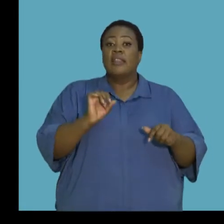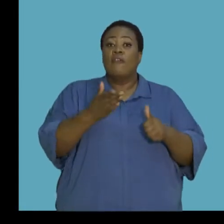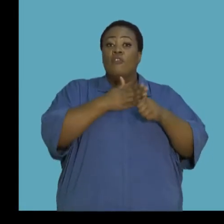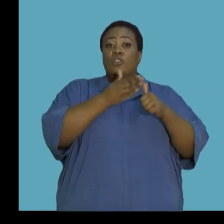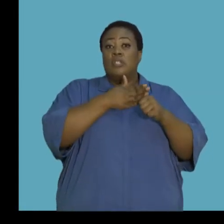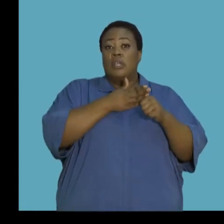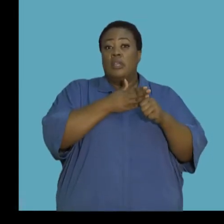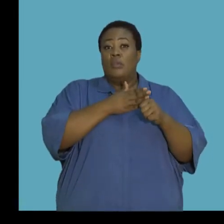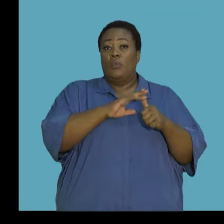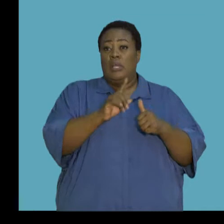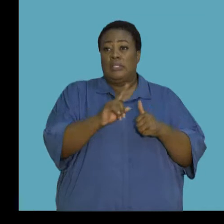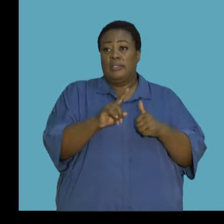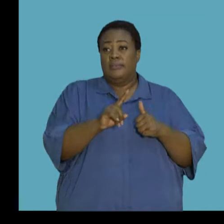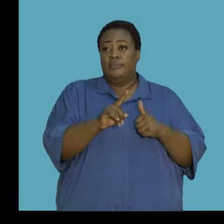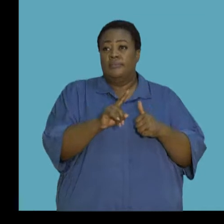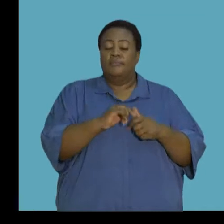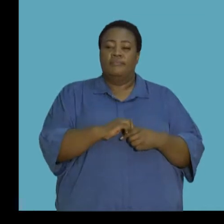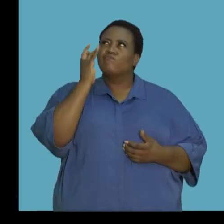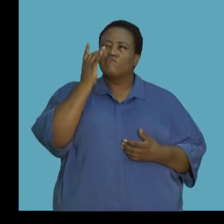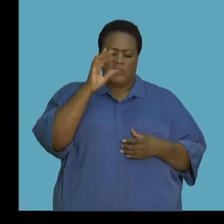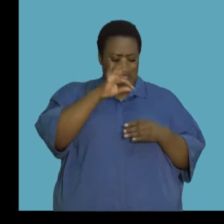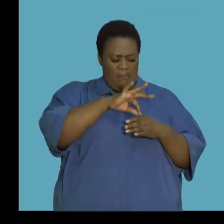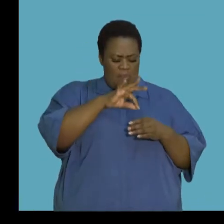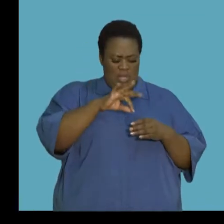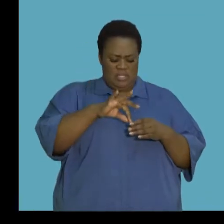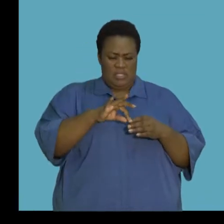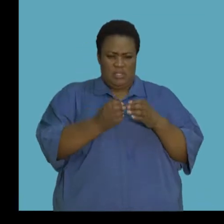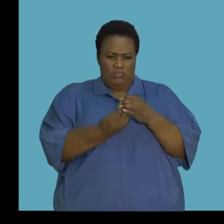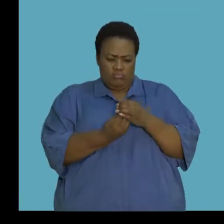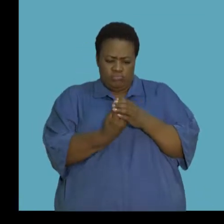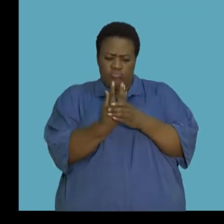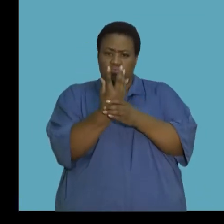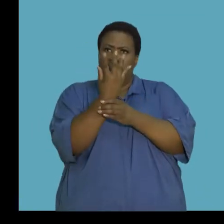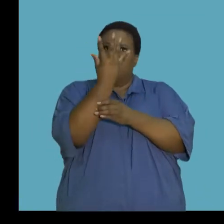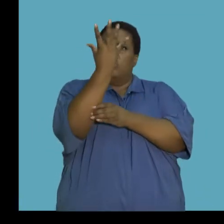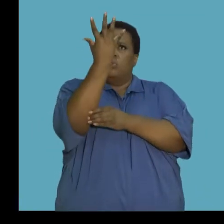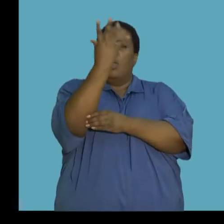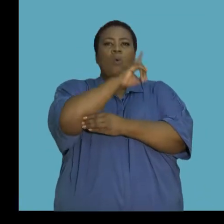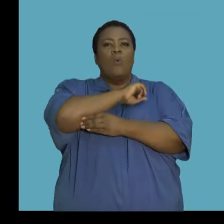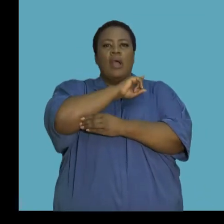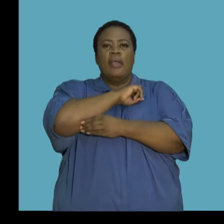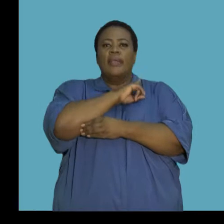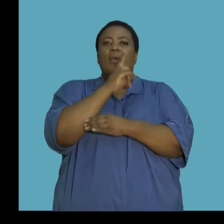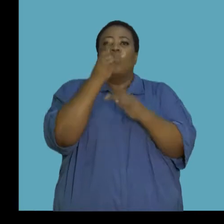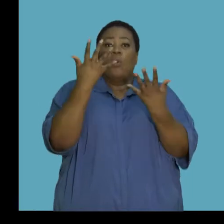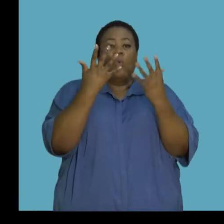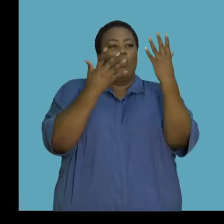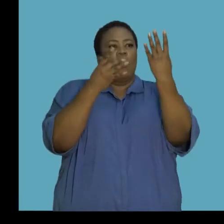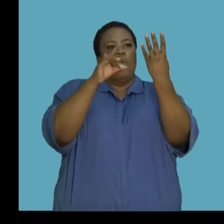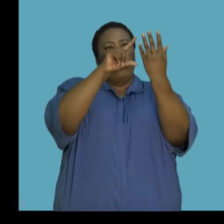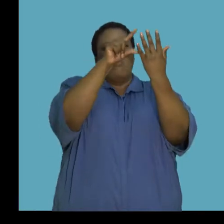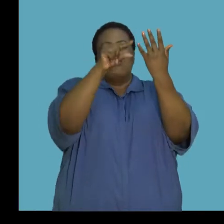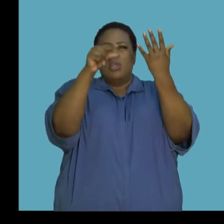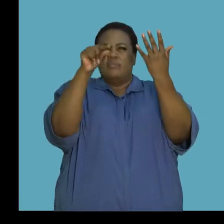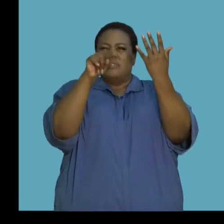about the following? Why do plants grow upwards? Or, for that matter, why do leaves have a green